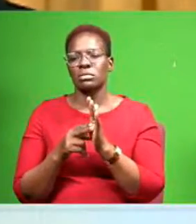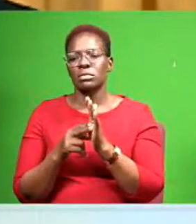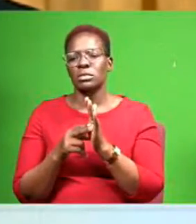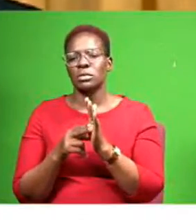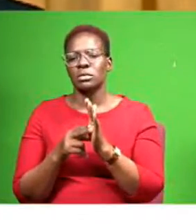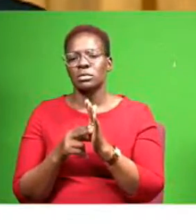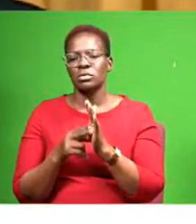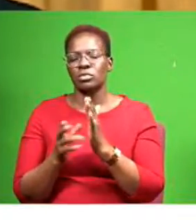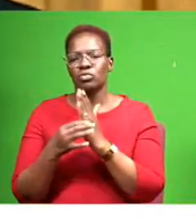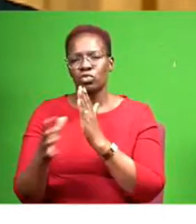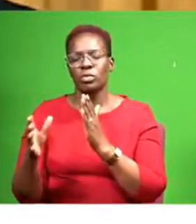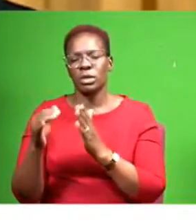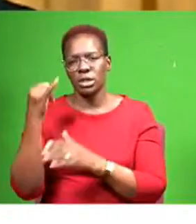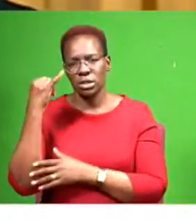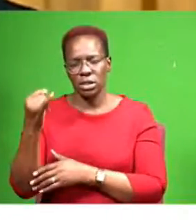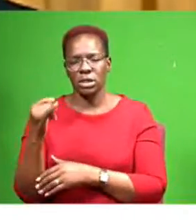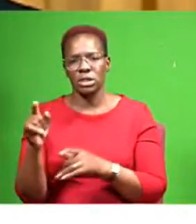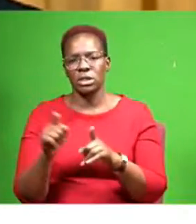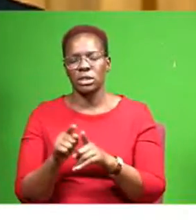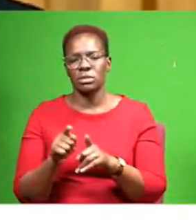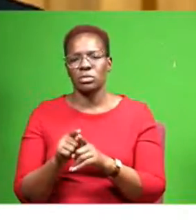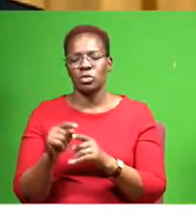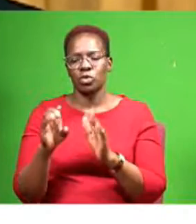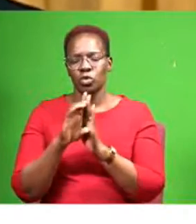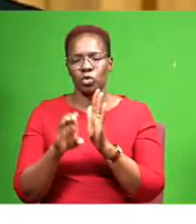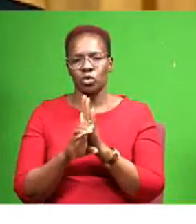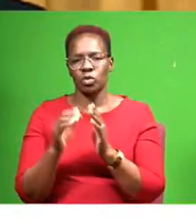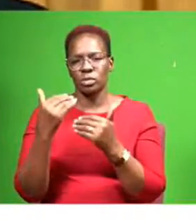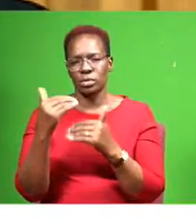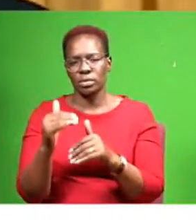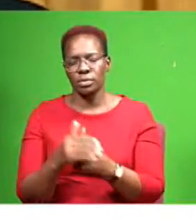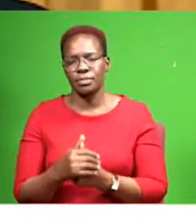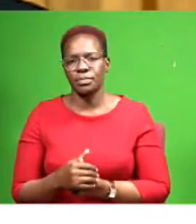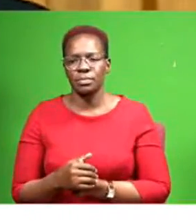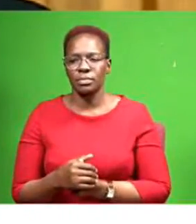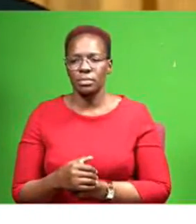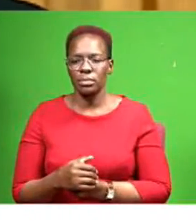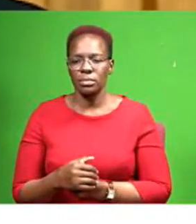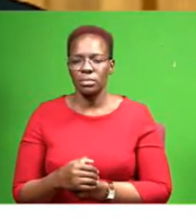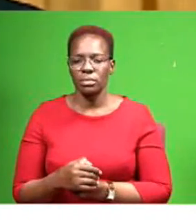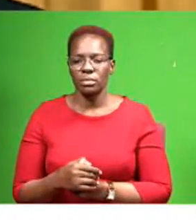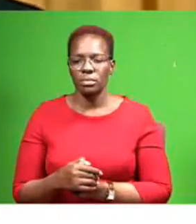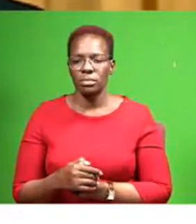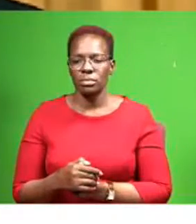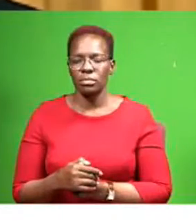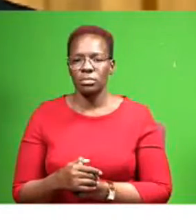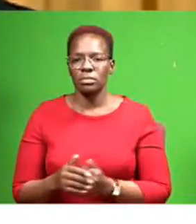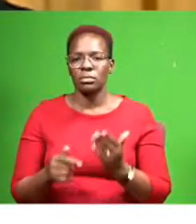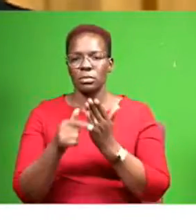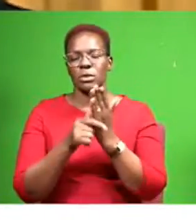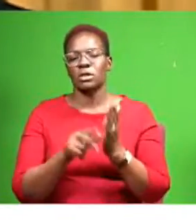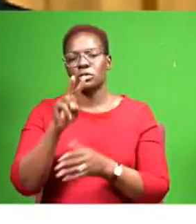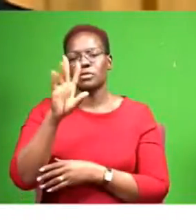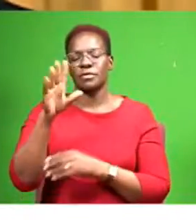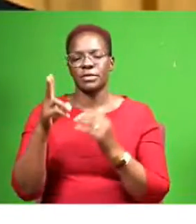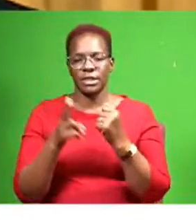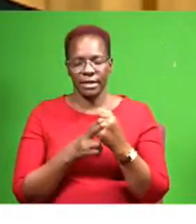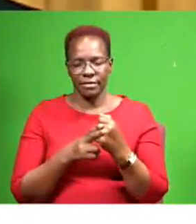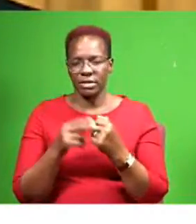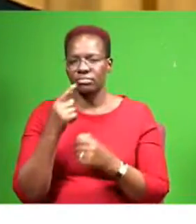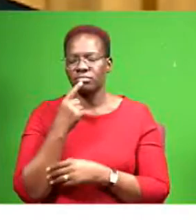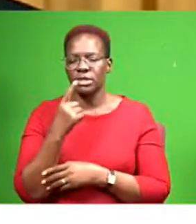257 and its constitutional remit, Article 257 of the Constitution provides